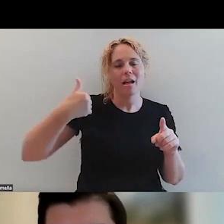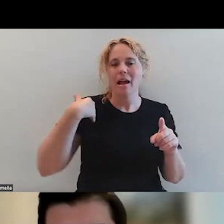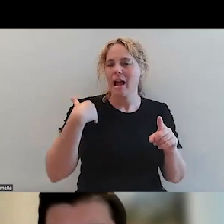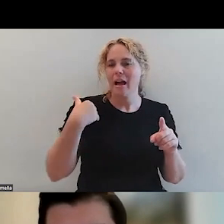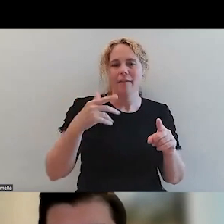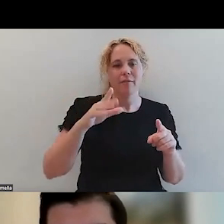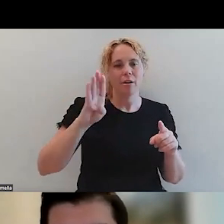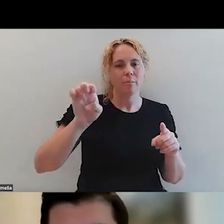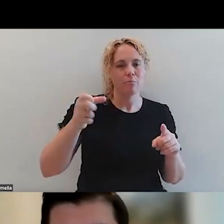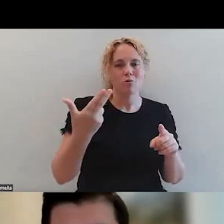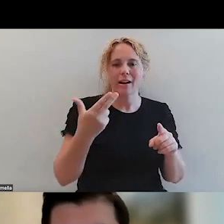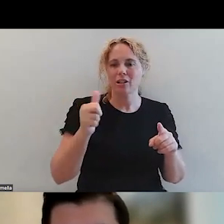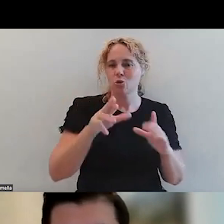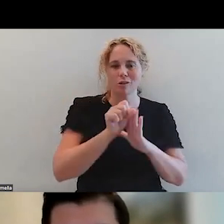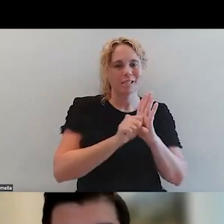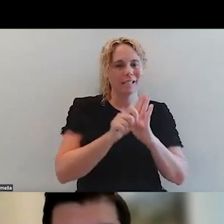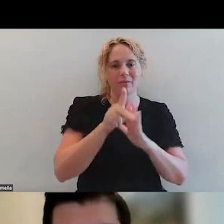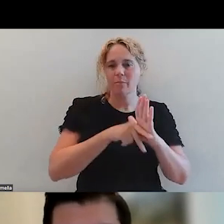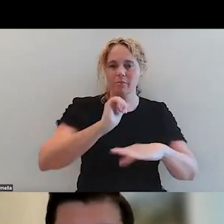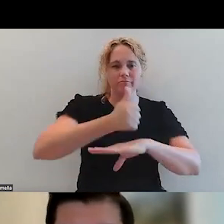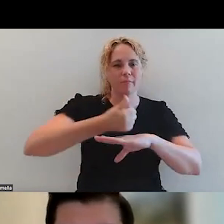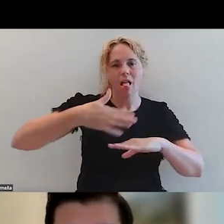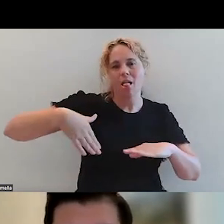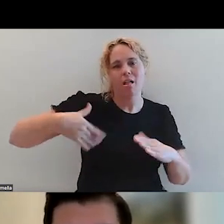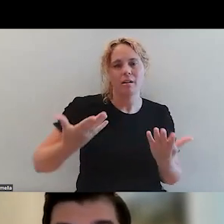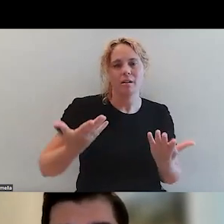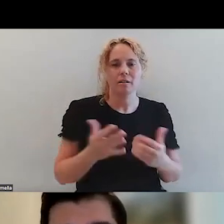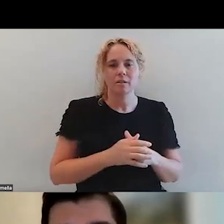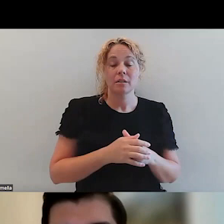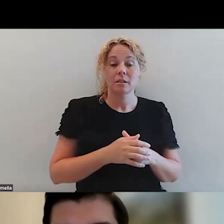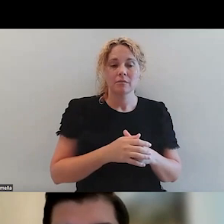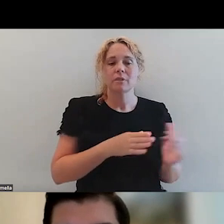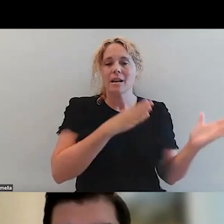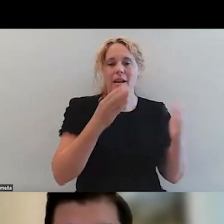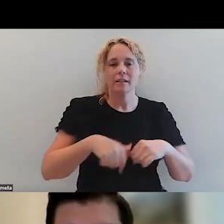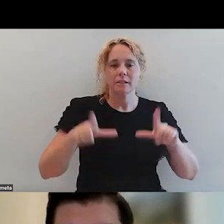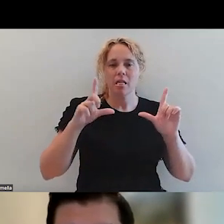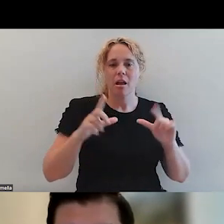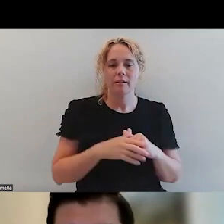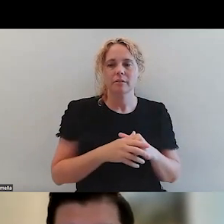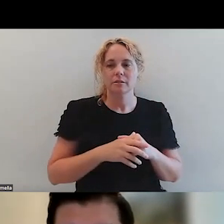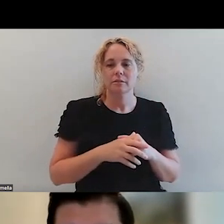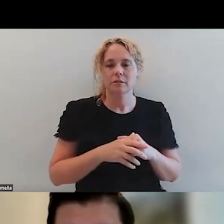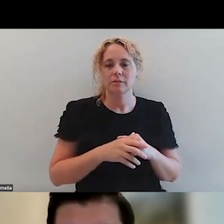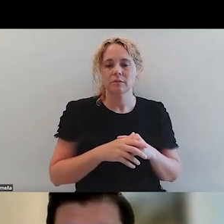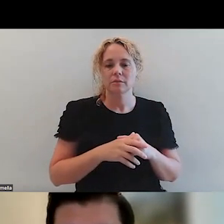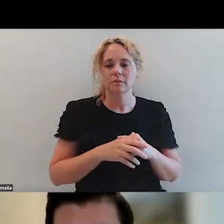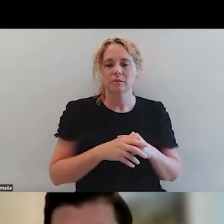or state level policies in place, so it would be purple. We can go to the next slide.